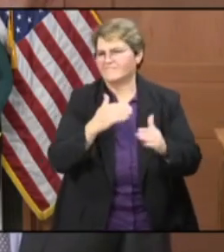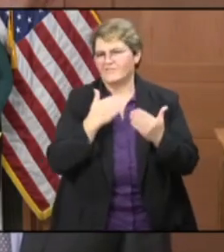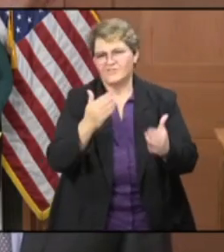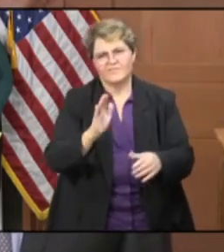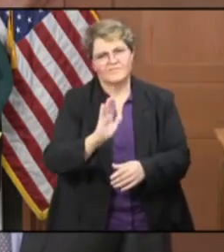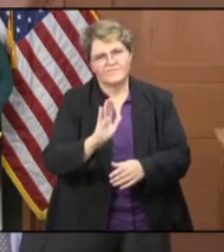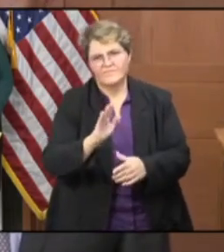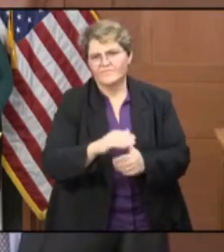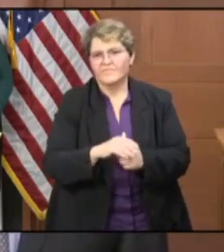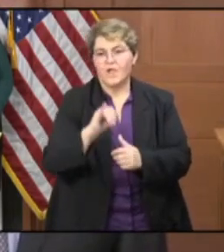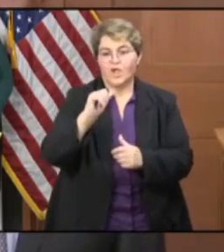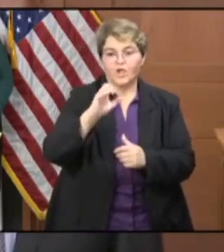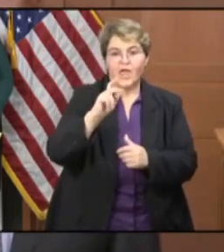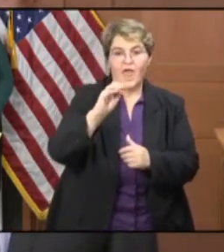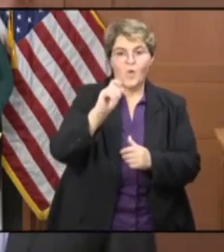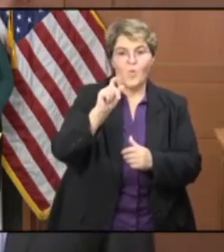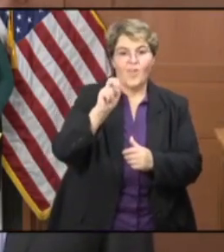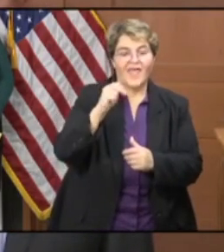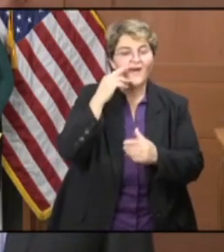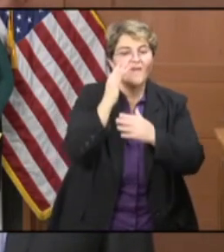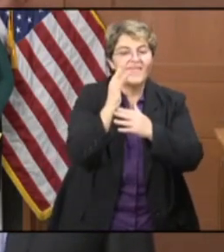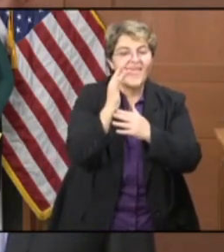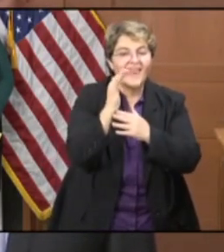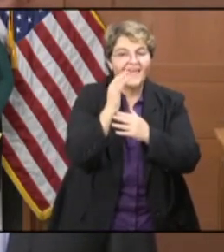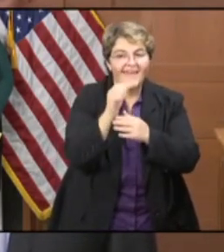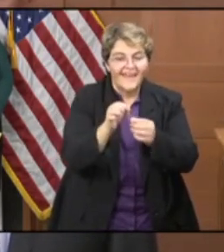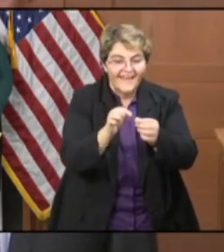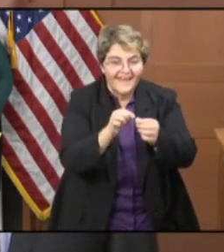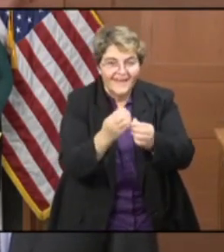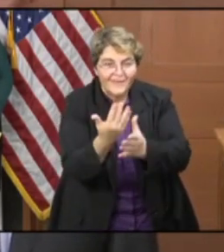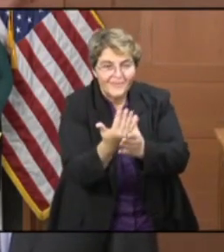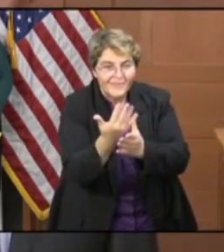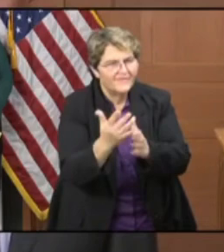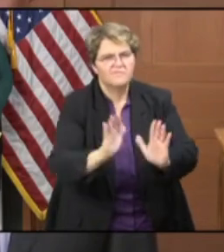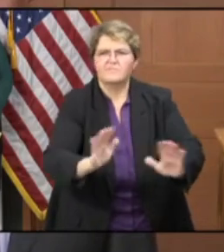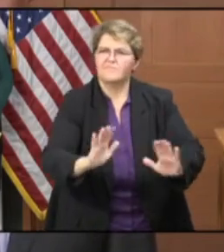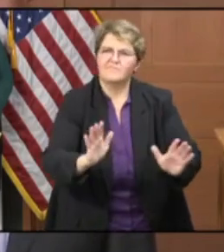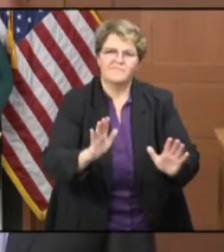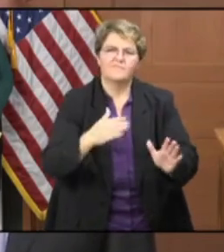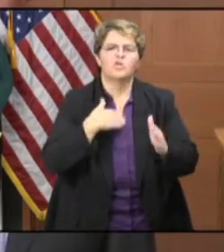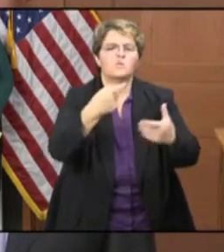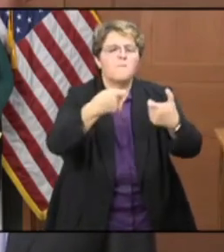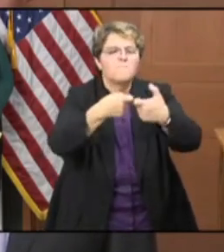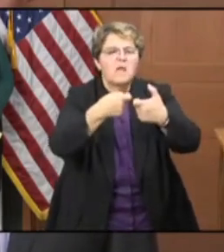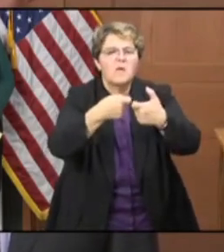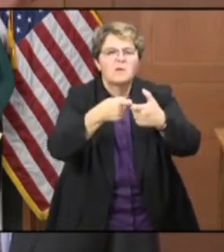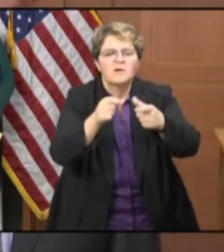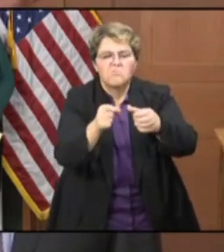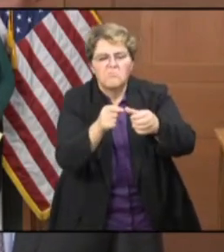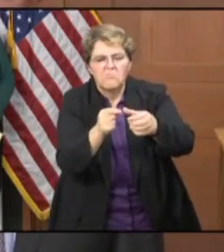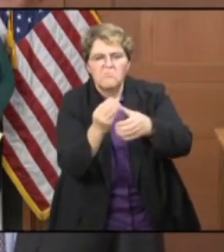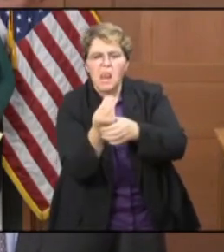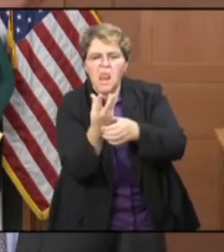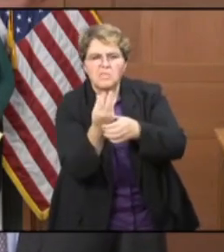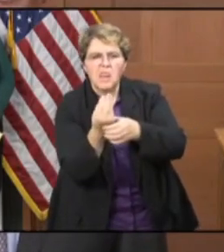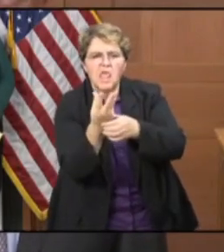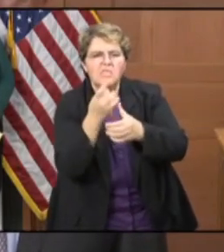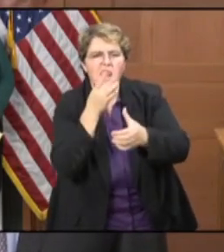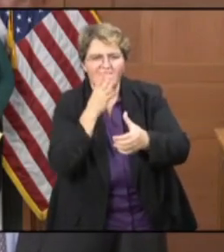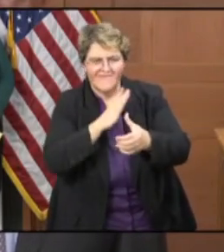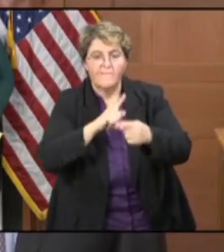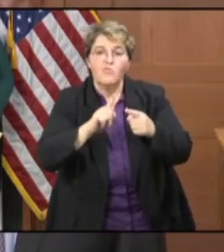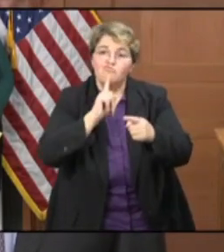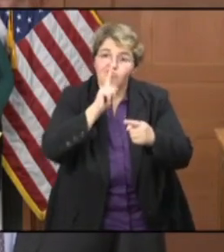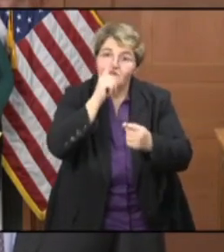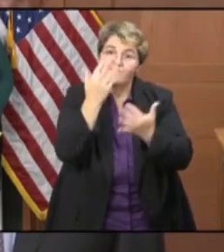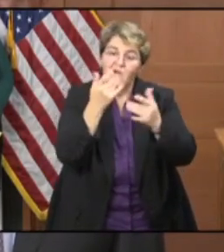jack-o'-lantern. This is what battery-operated candles are for. So encourage everyone to just be really mindful as we